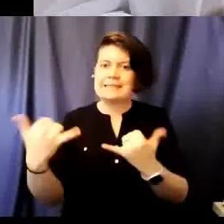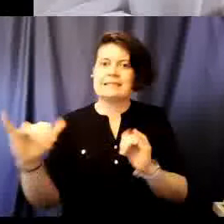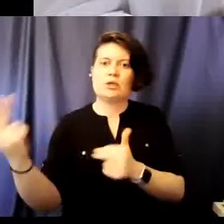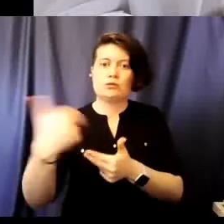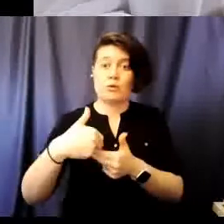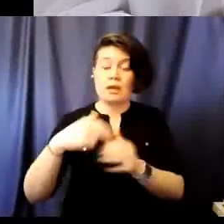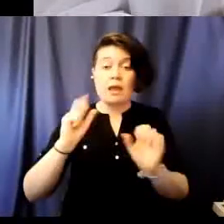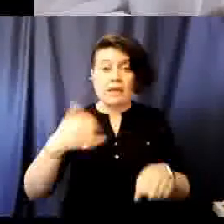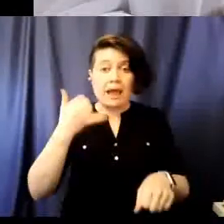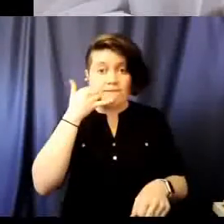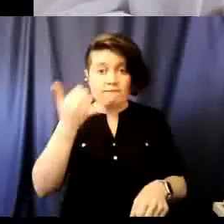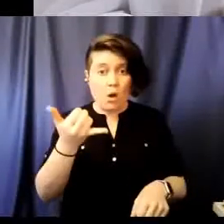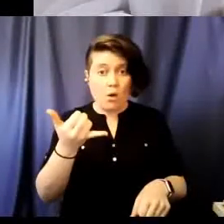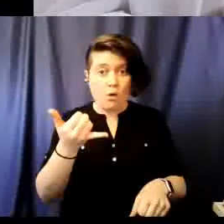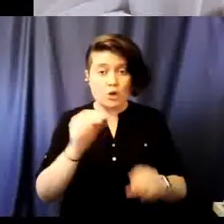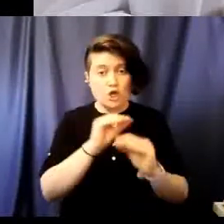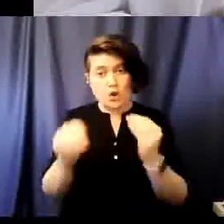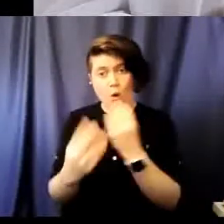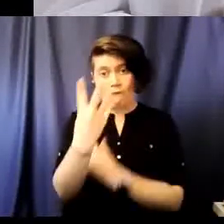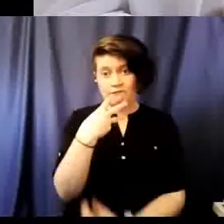phone only as an option?